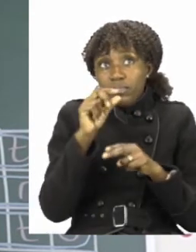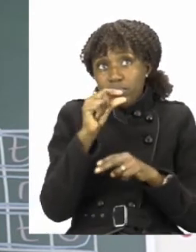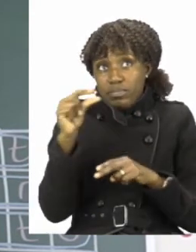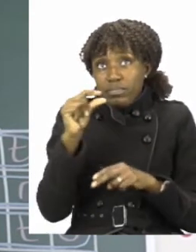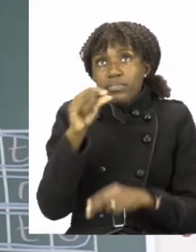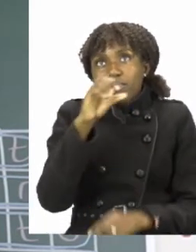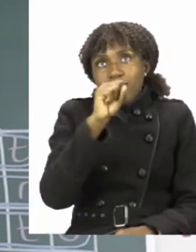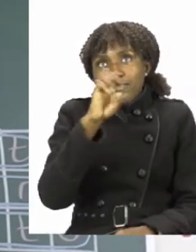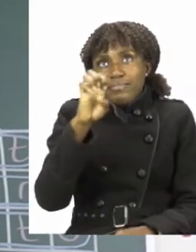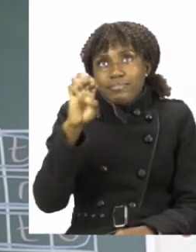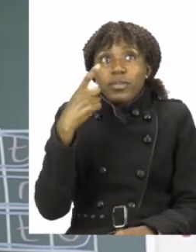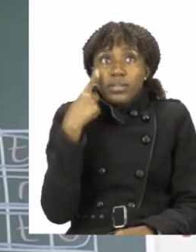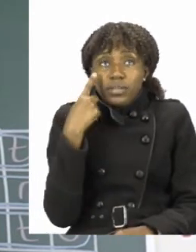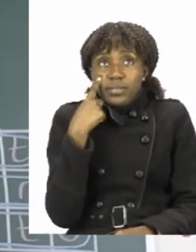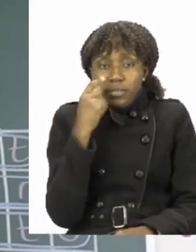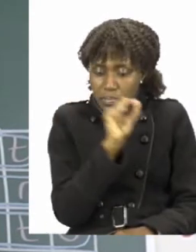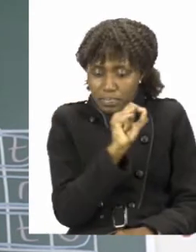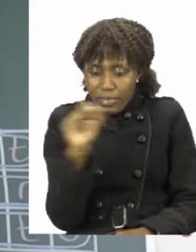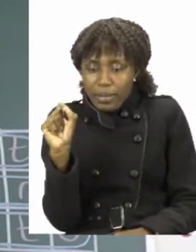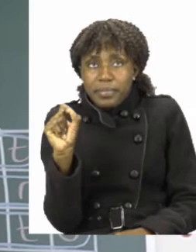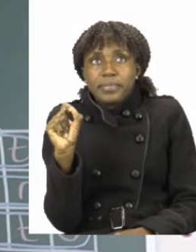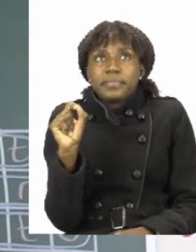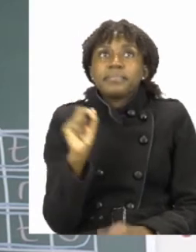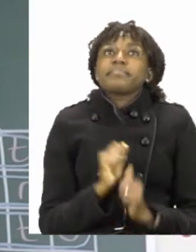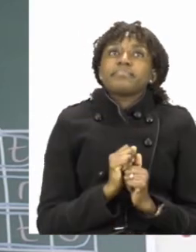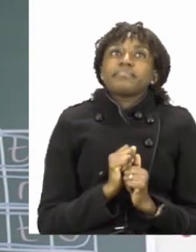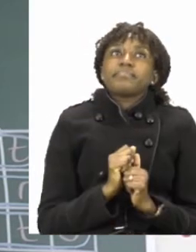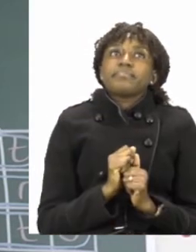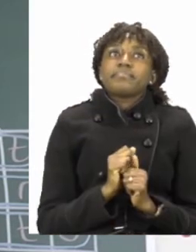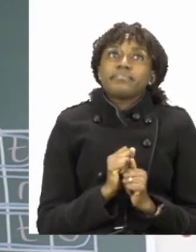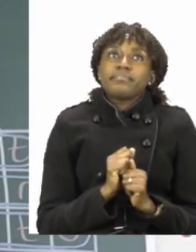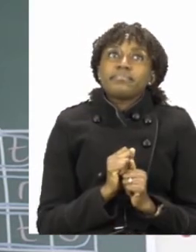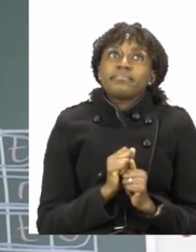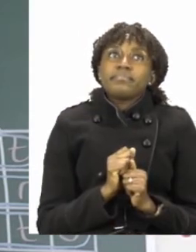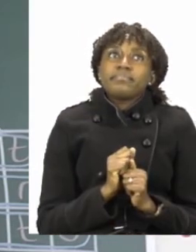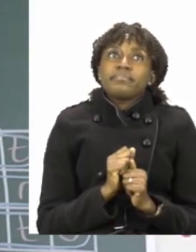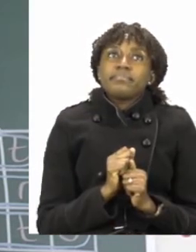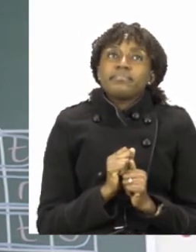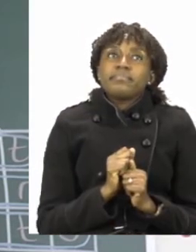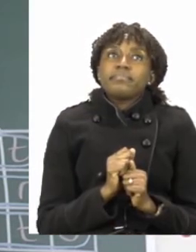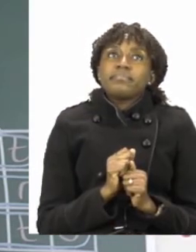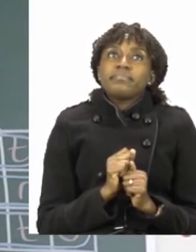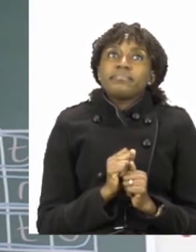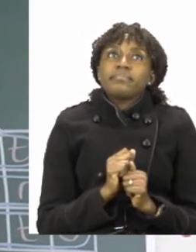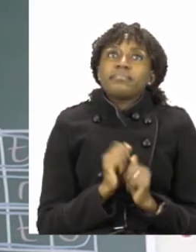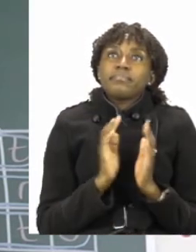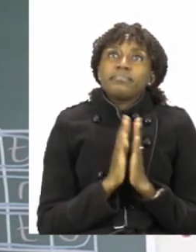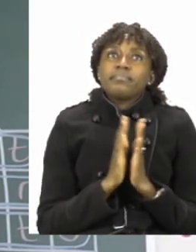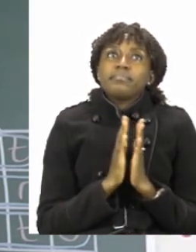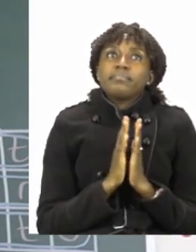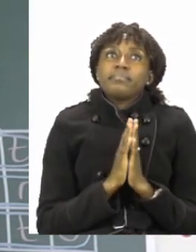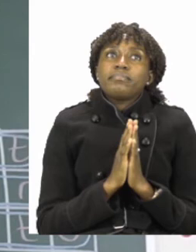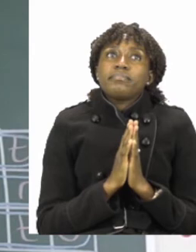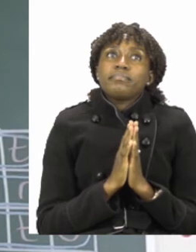see. So, this is the word I have used for my sentence. And by the way, boys and girls, make